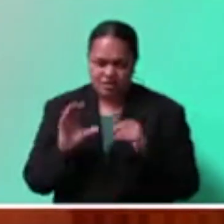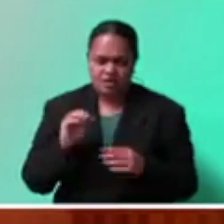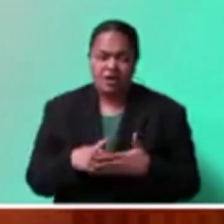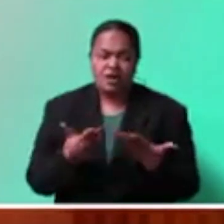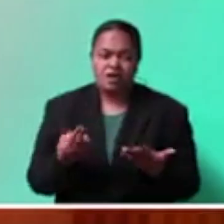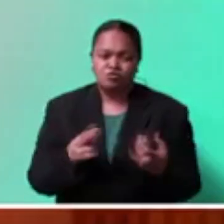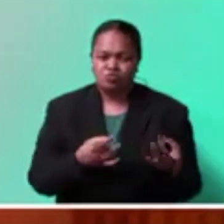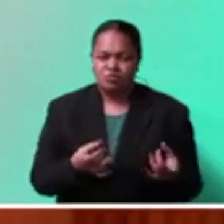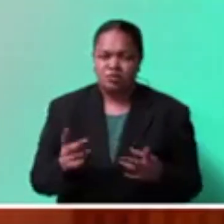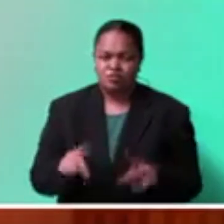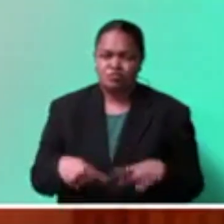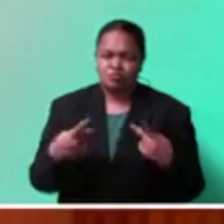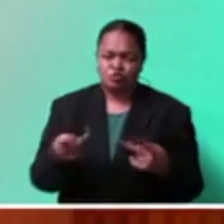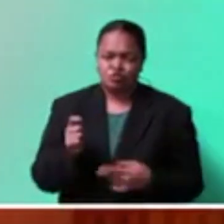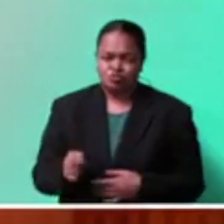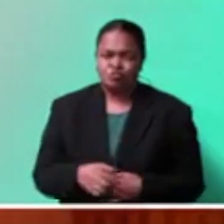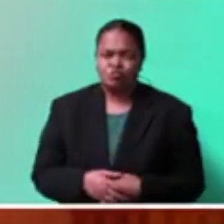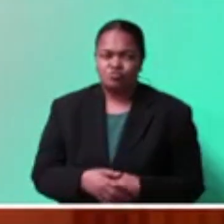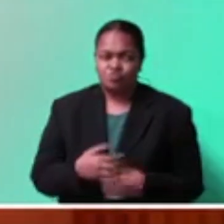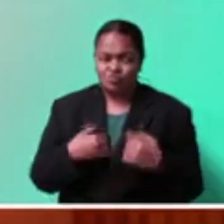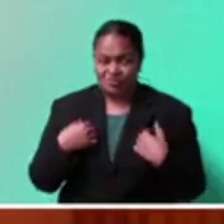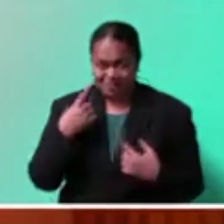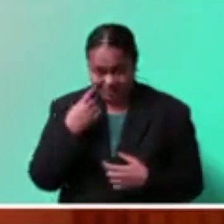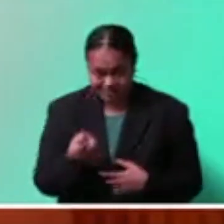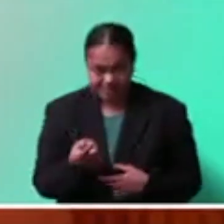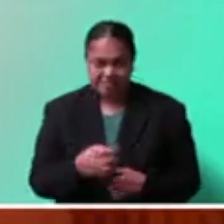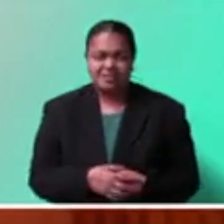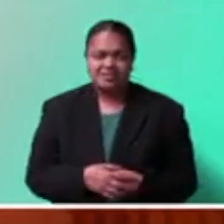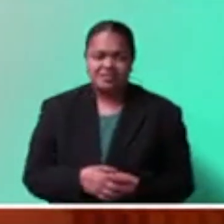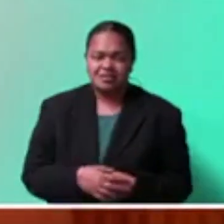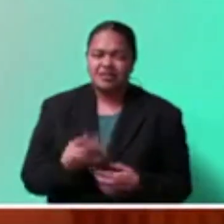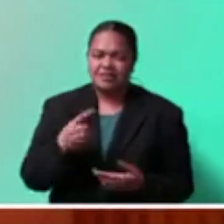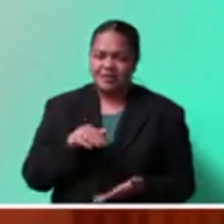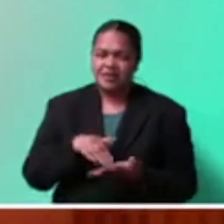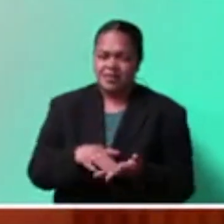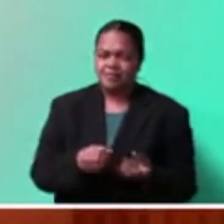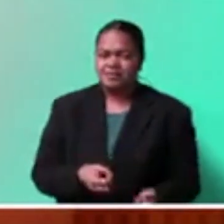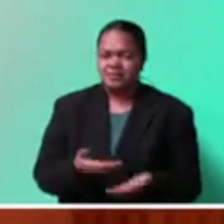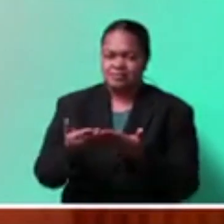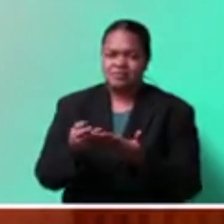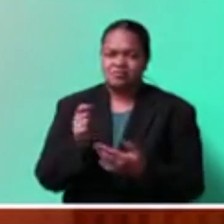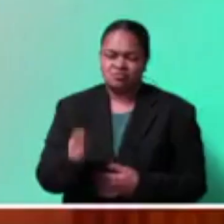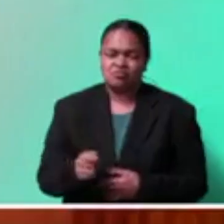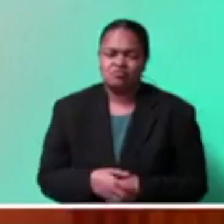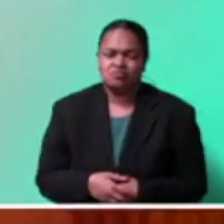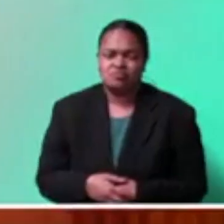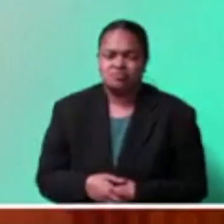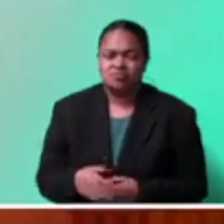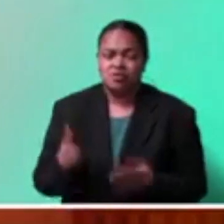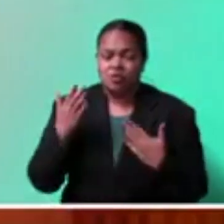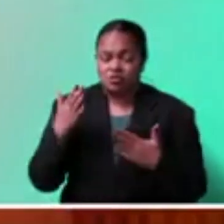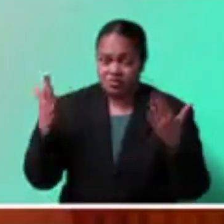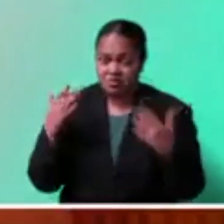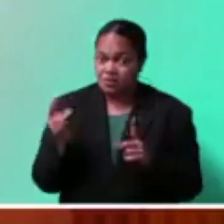prepare proposals as well. And we do see them through with them and help to submit it as well. Honorable Speaker, it's